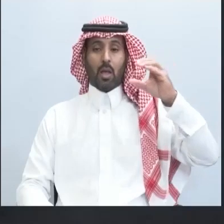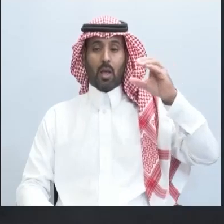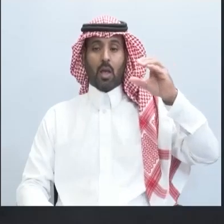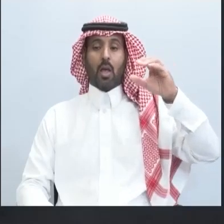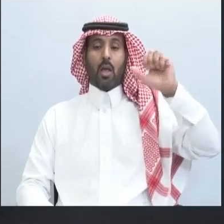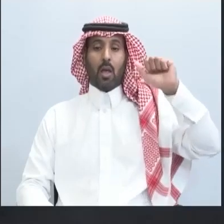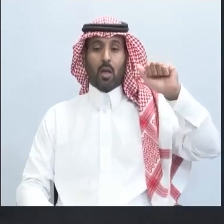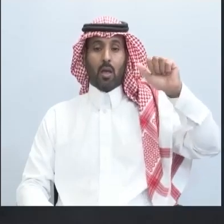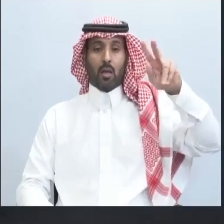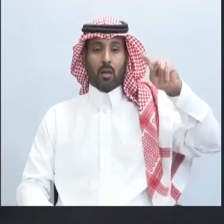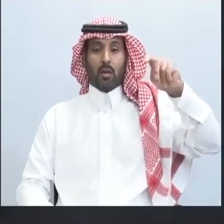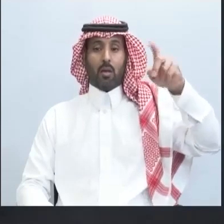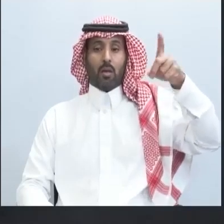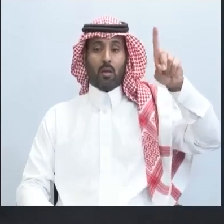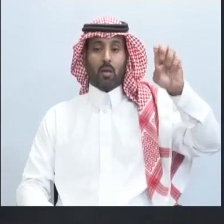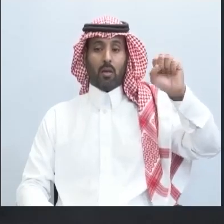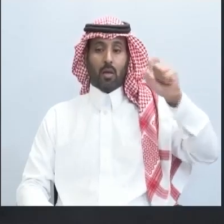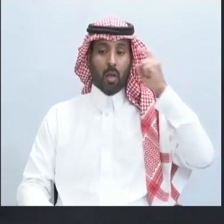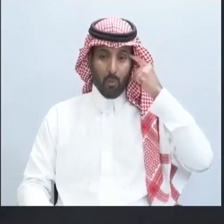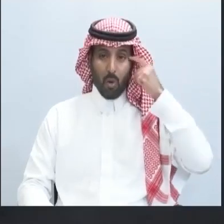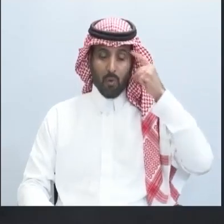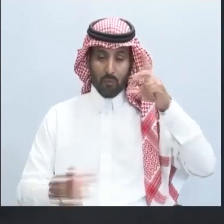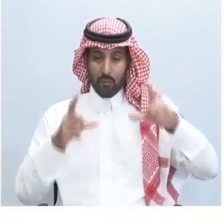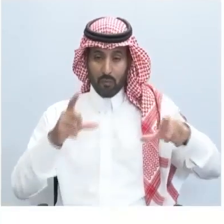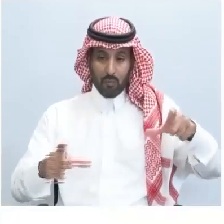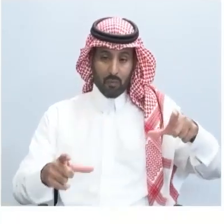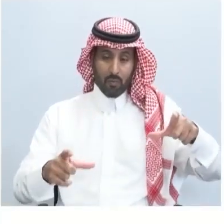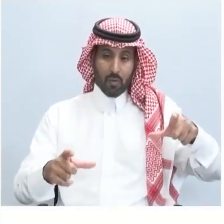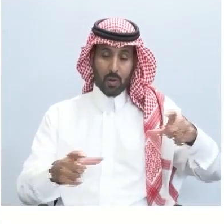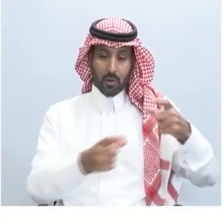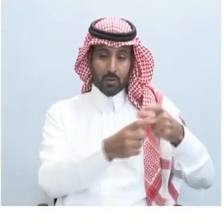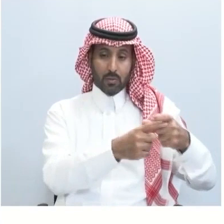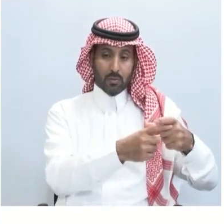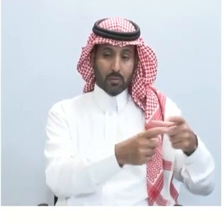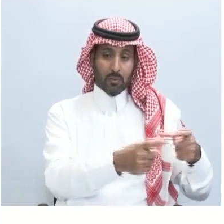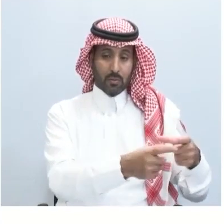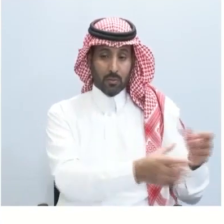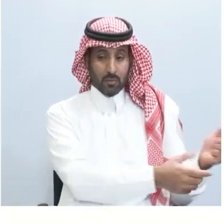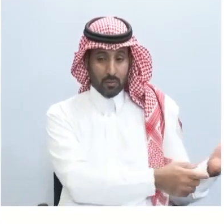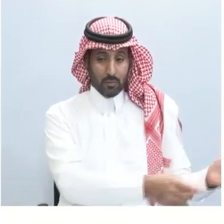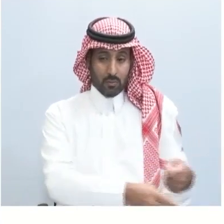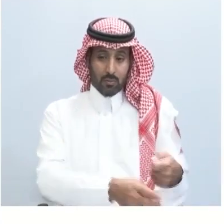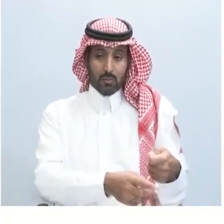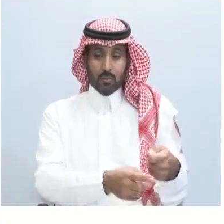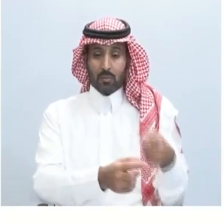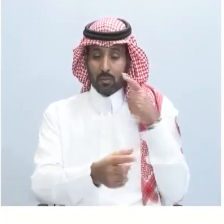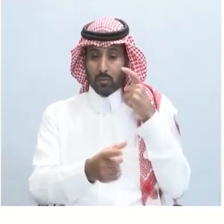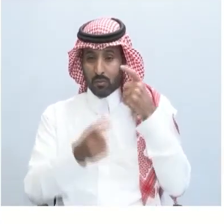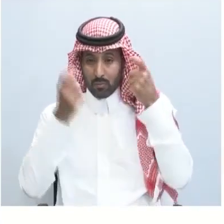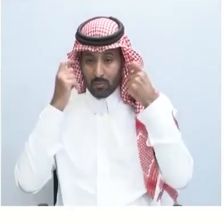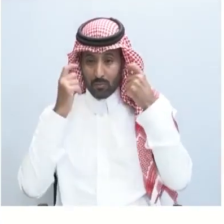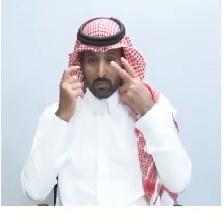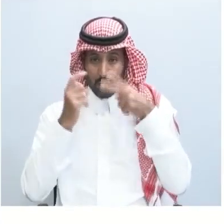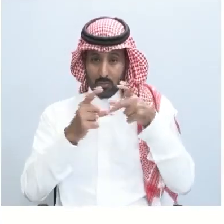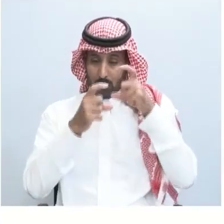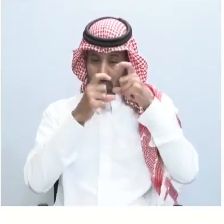countries that they have the cold weather throughout the year. Do you know how ice hockey is played?